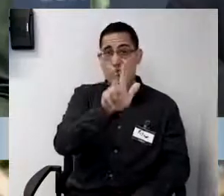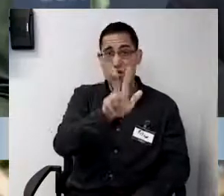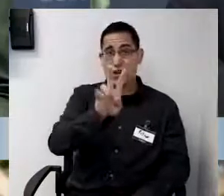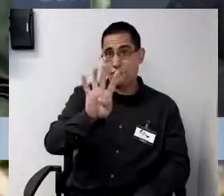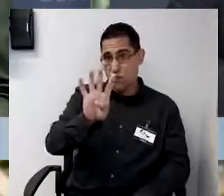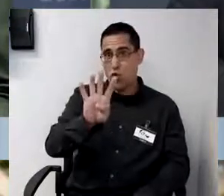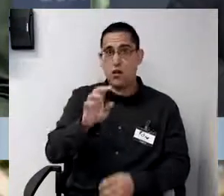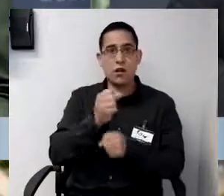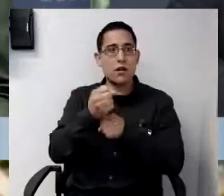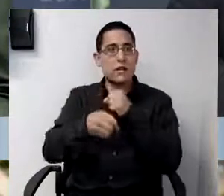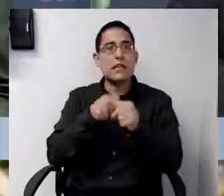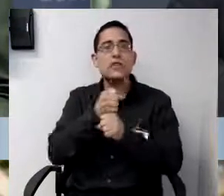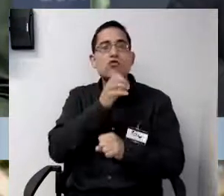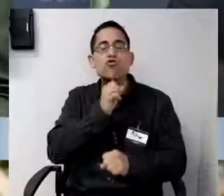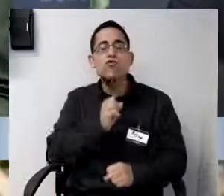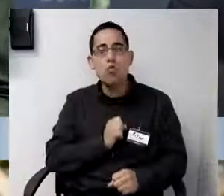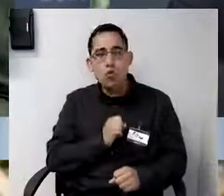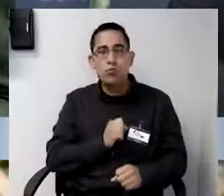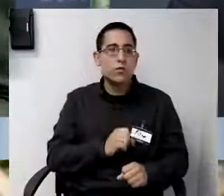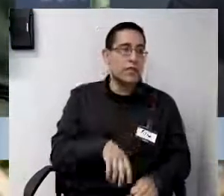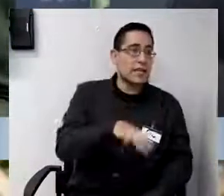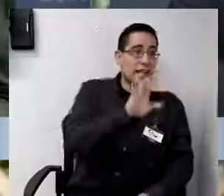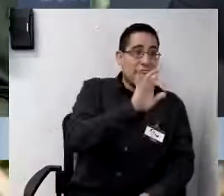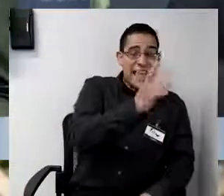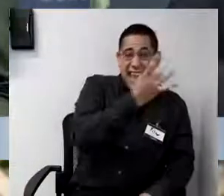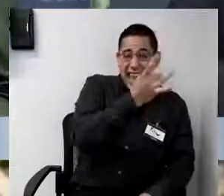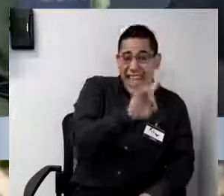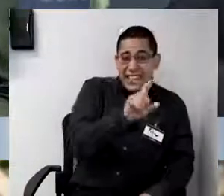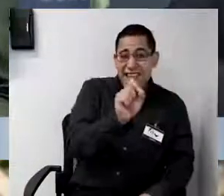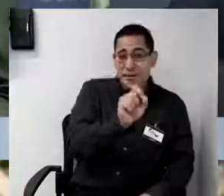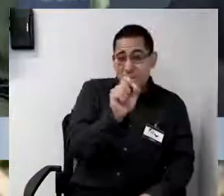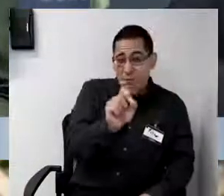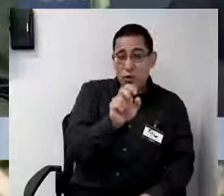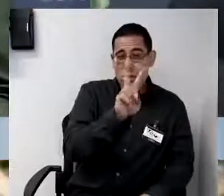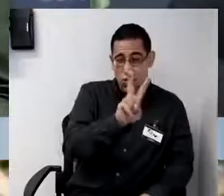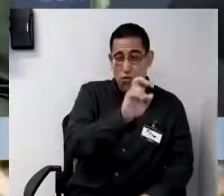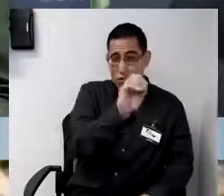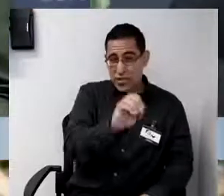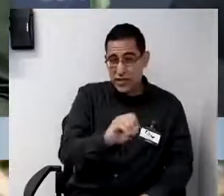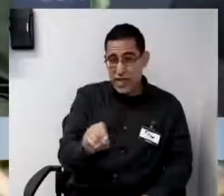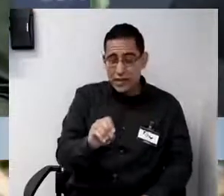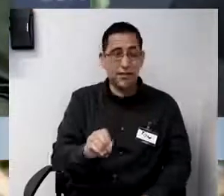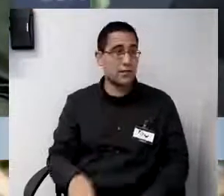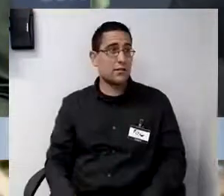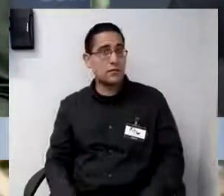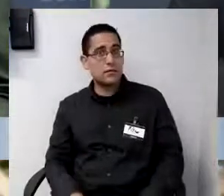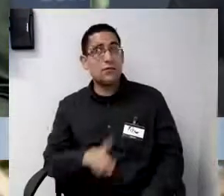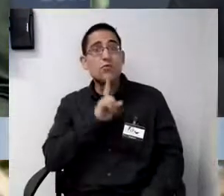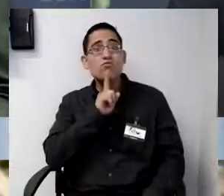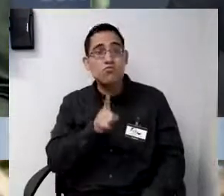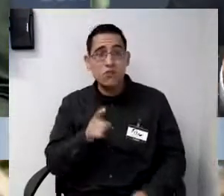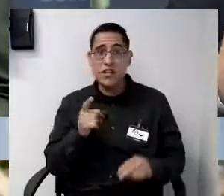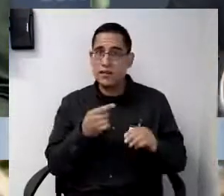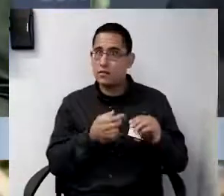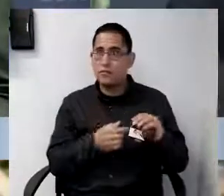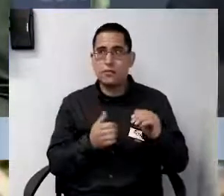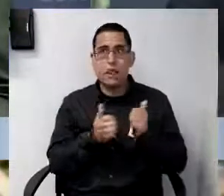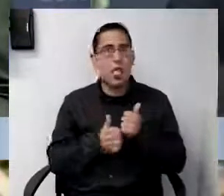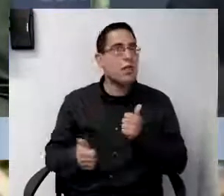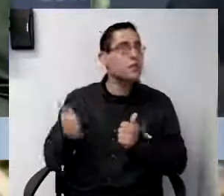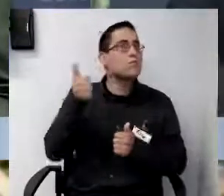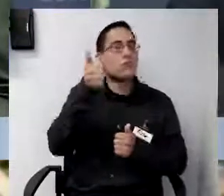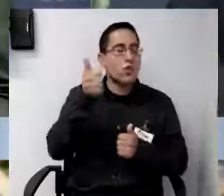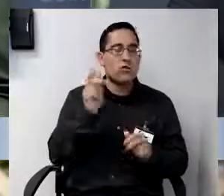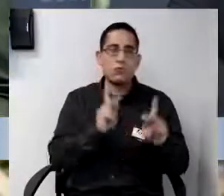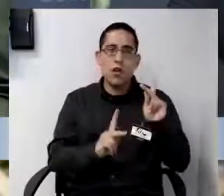35.2% have tested positive. It's the single highest age category in California for those